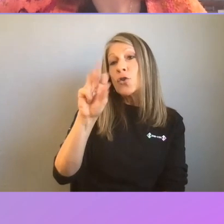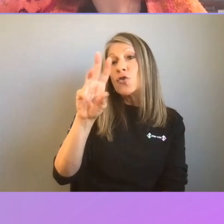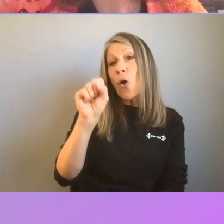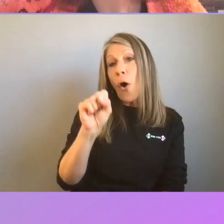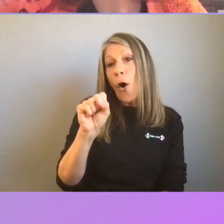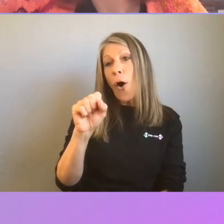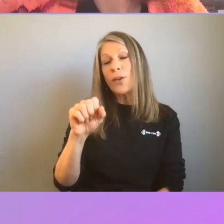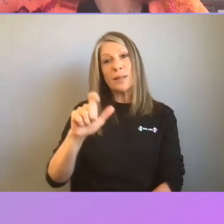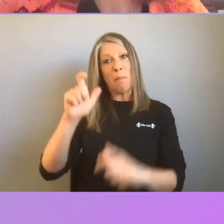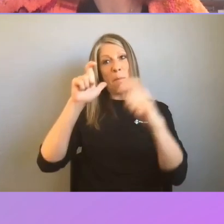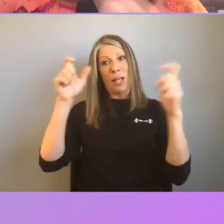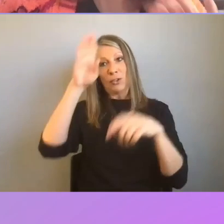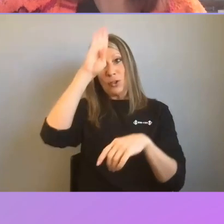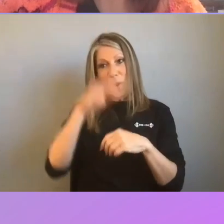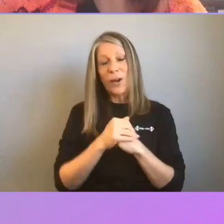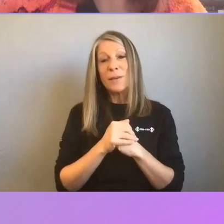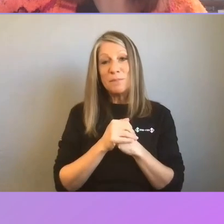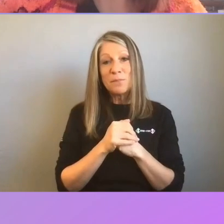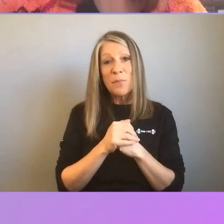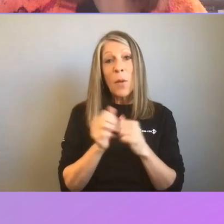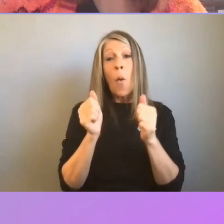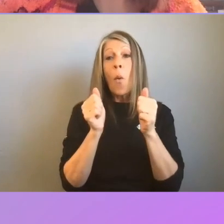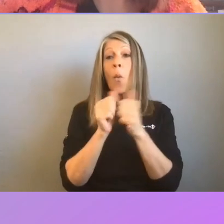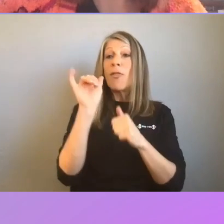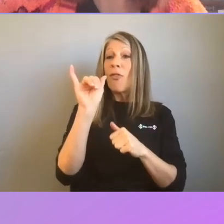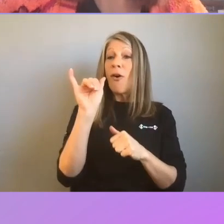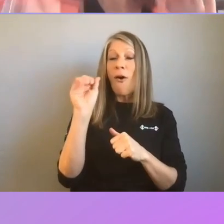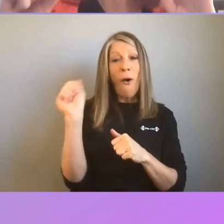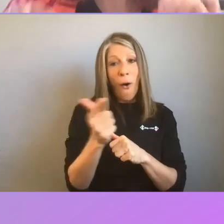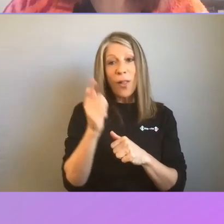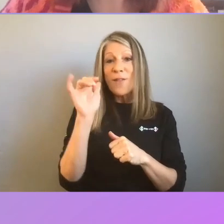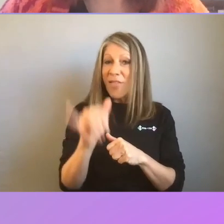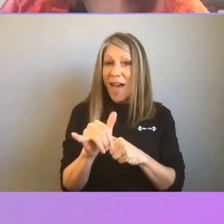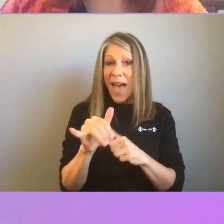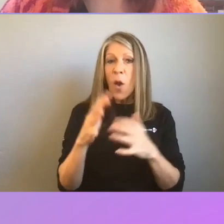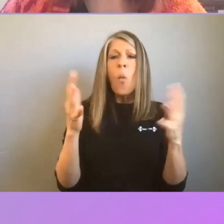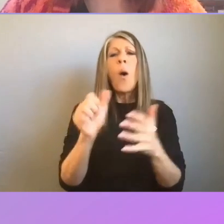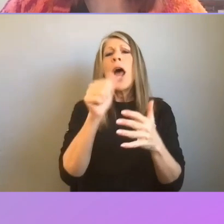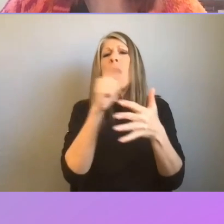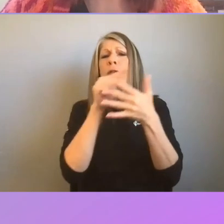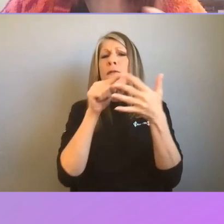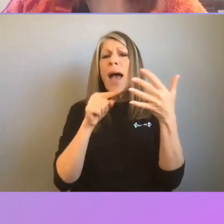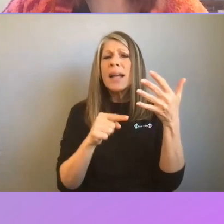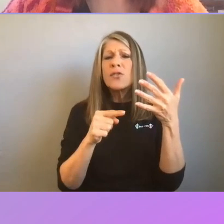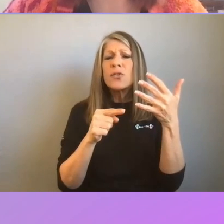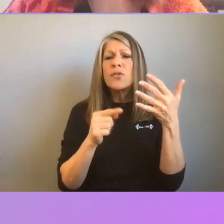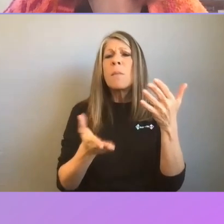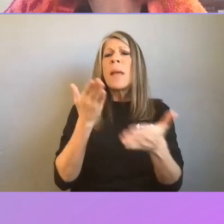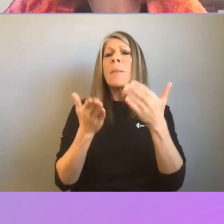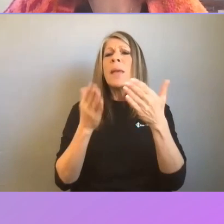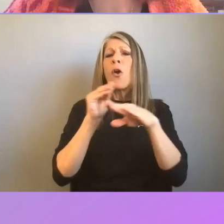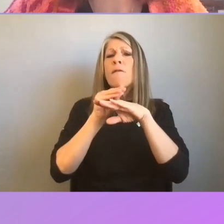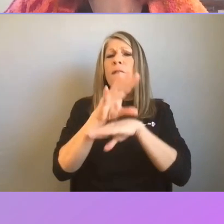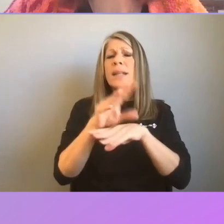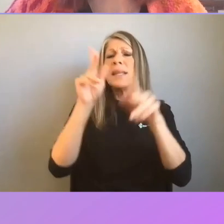big, great white shark. But with all of that said, what other factors might be affecting